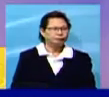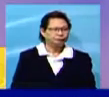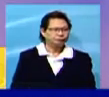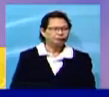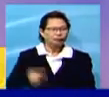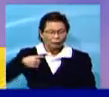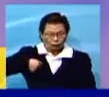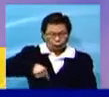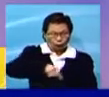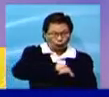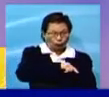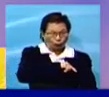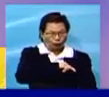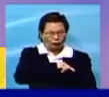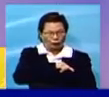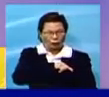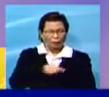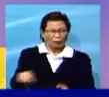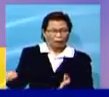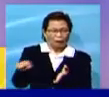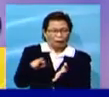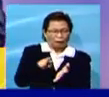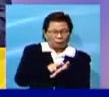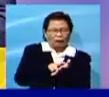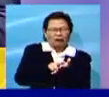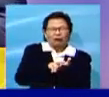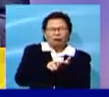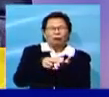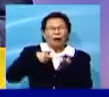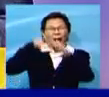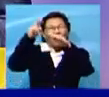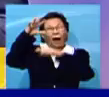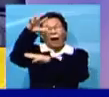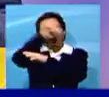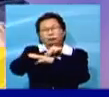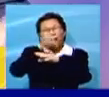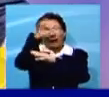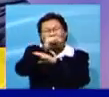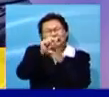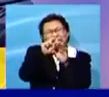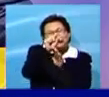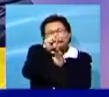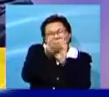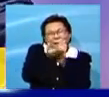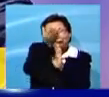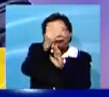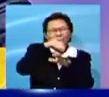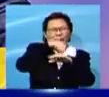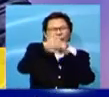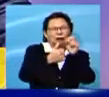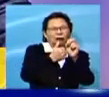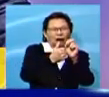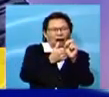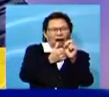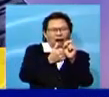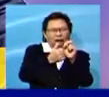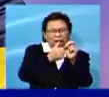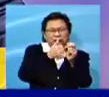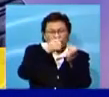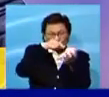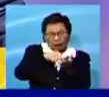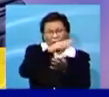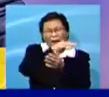We expect a slightly higher figure for this year and for it to rise in 2018. These